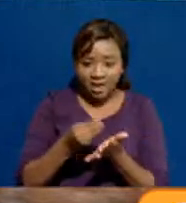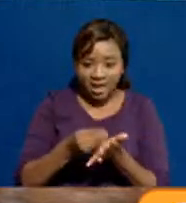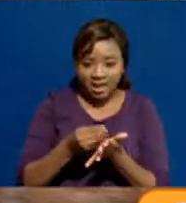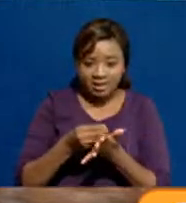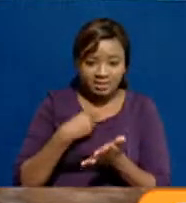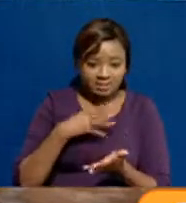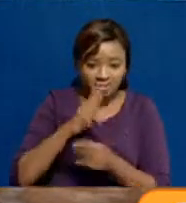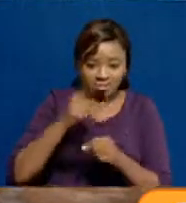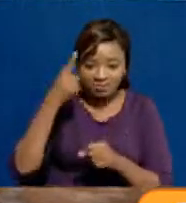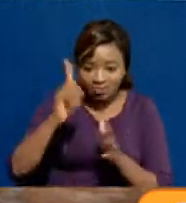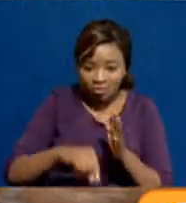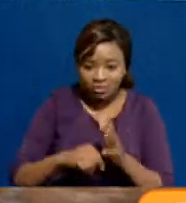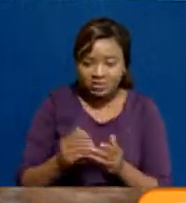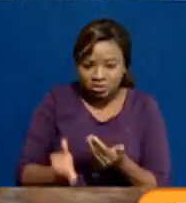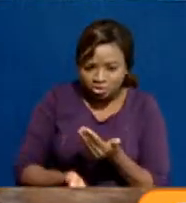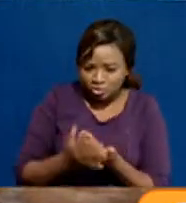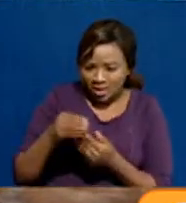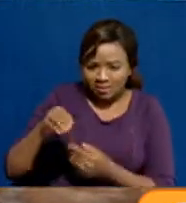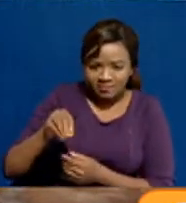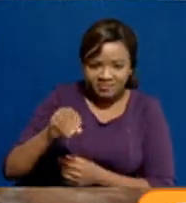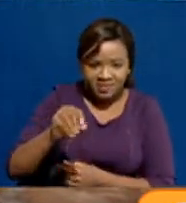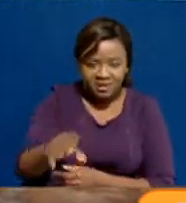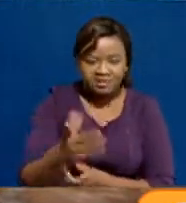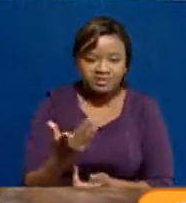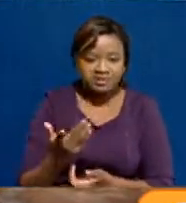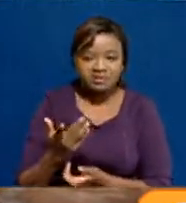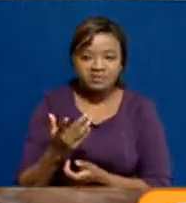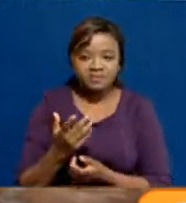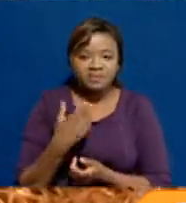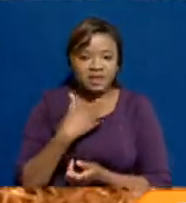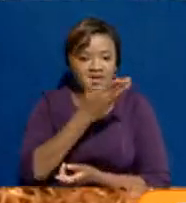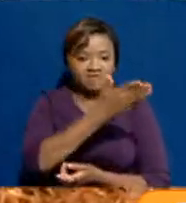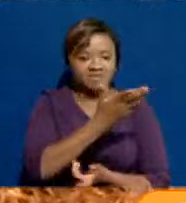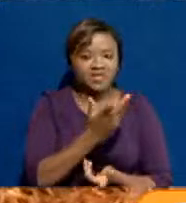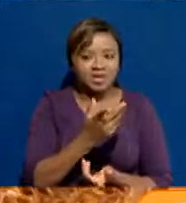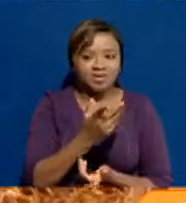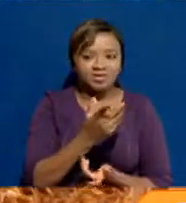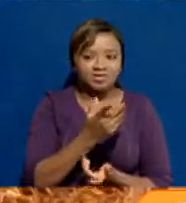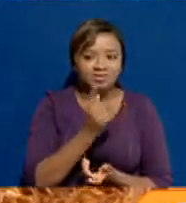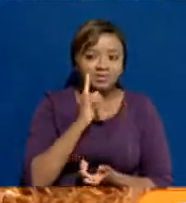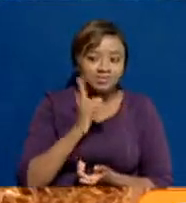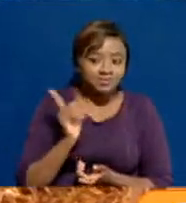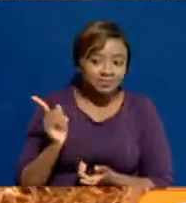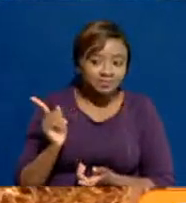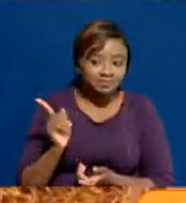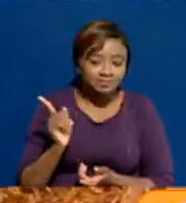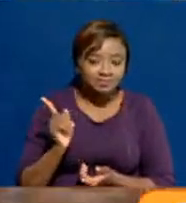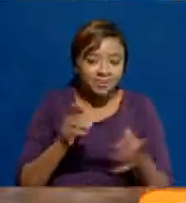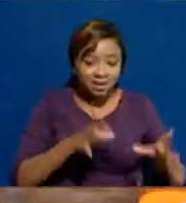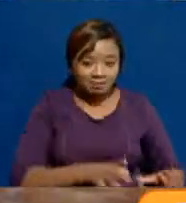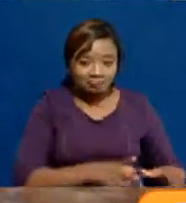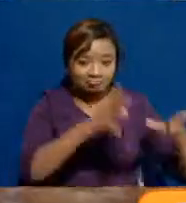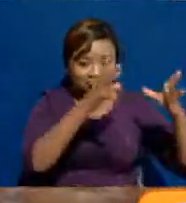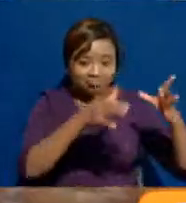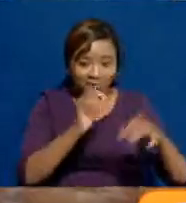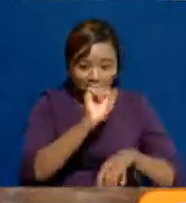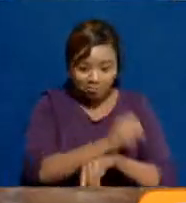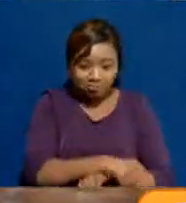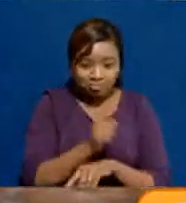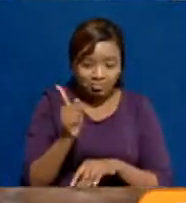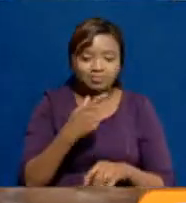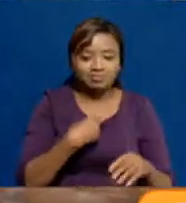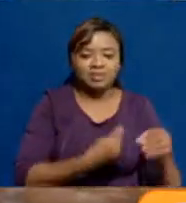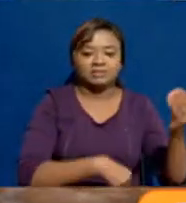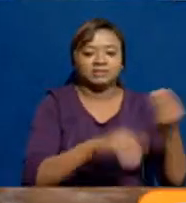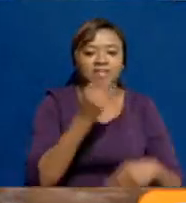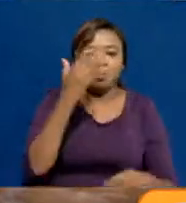mbolea. Kwa mwaka ninaweka mbolea karibu tani 500. Hiyo tani 500 nauza shilingi 2000 hiyo mbolea kwa tani